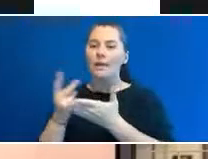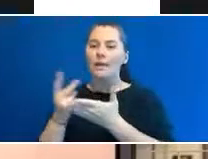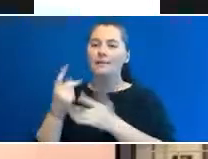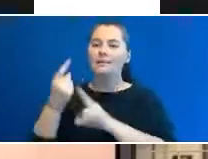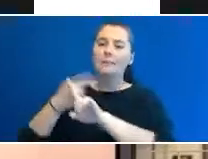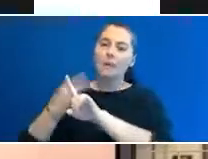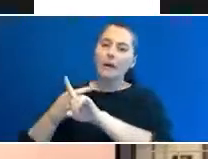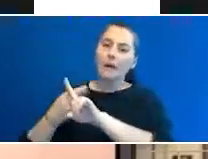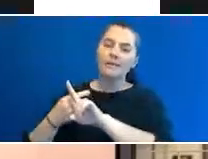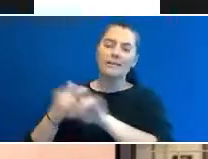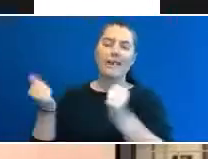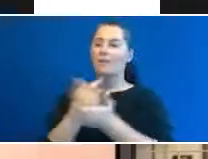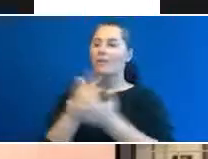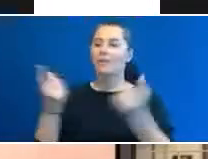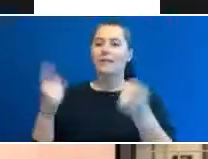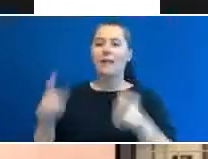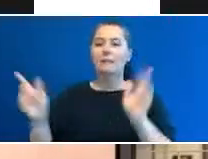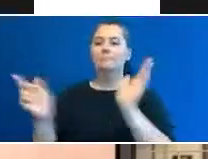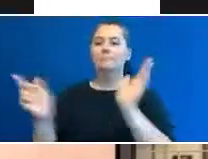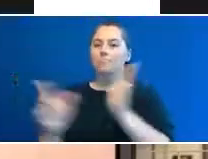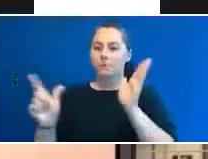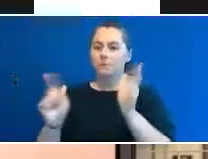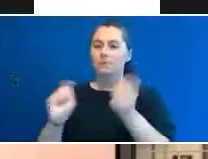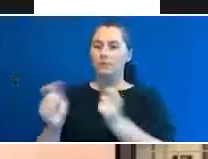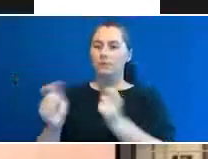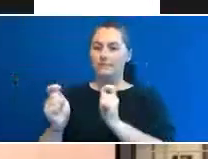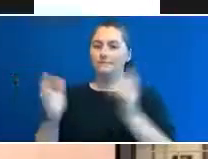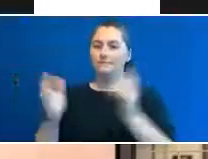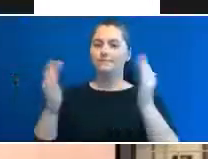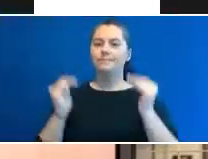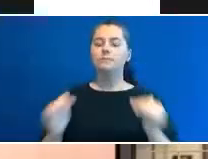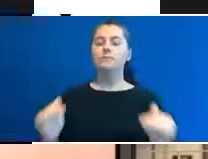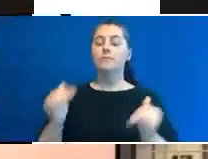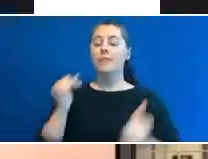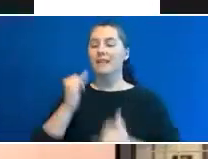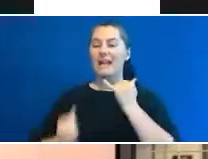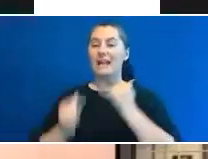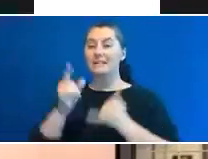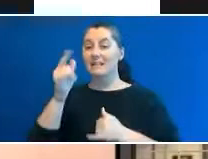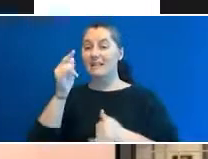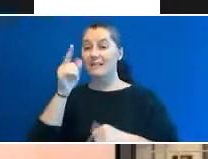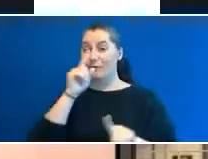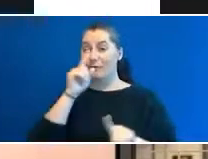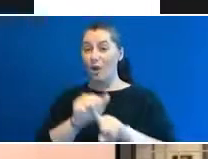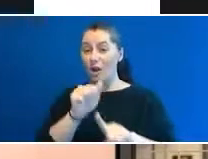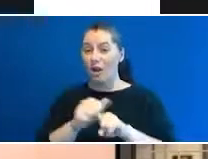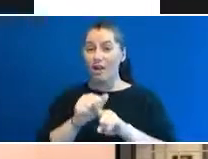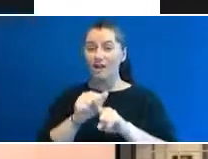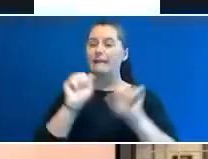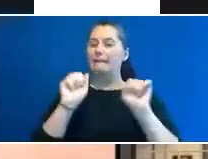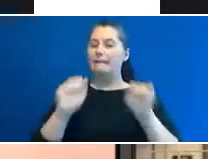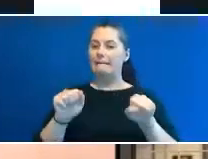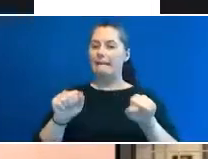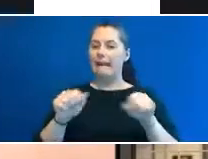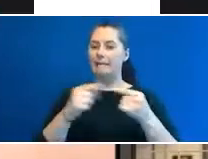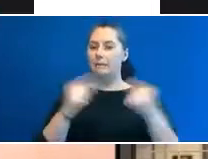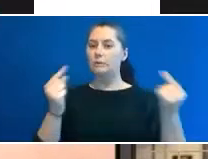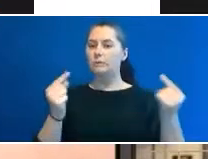Everything's done in real time. And then last, if we have any fraud, we can do disputes and everything just right here inside the